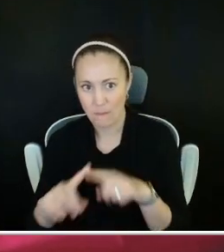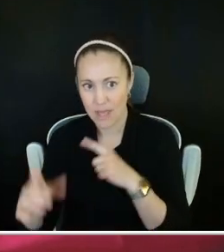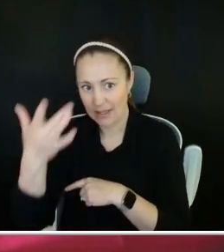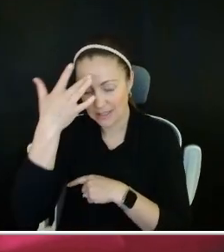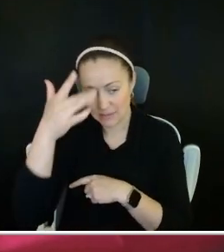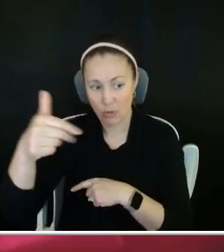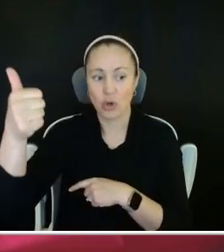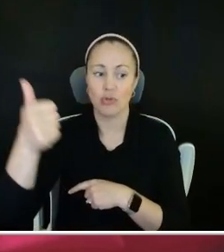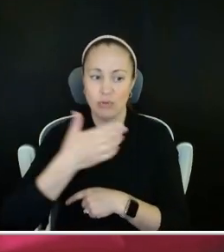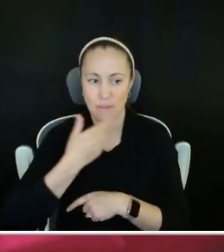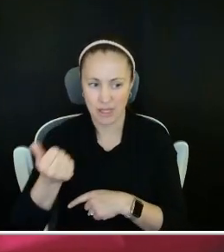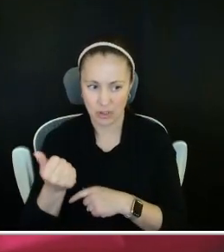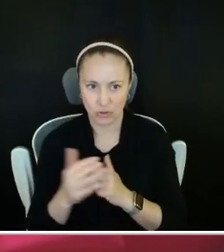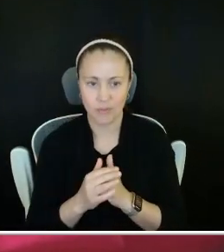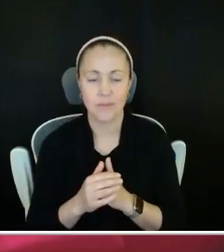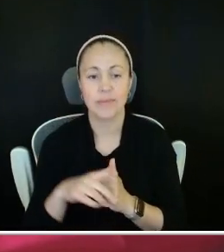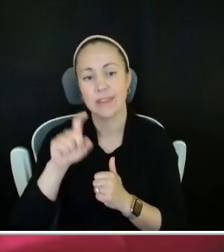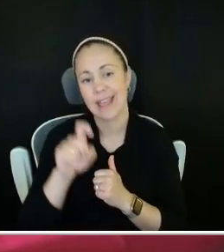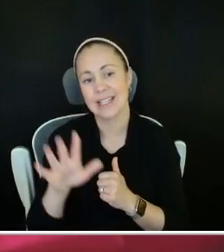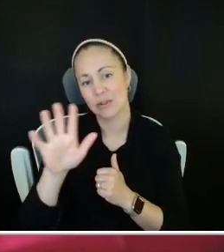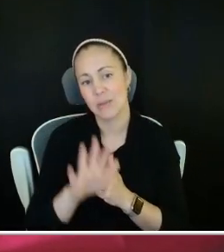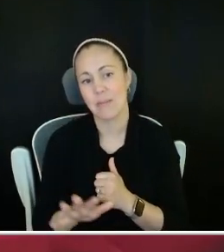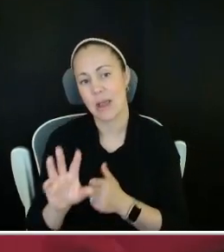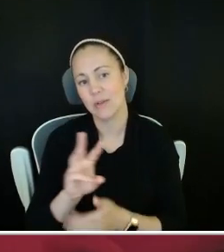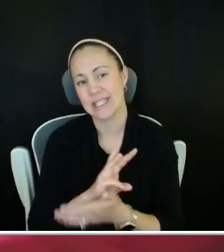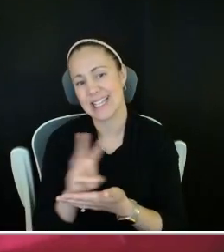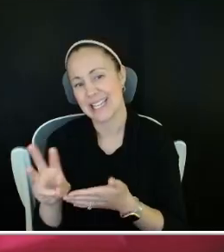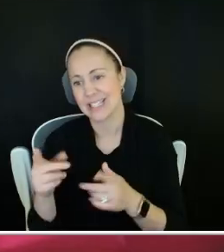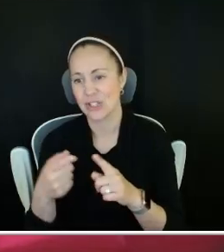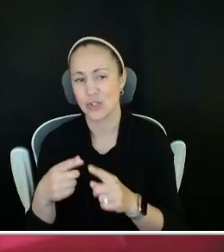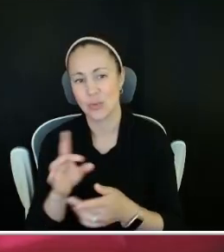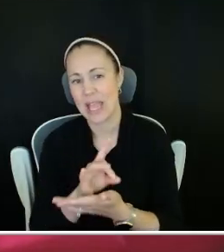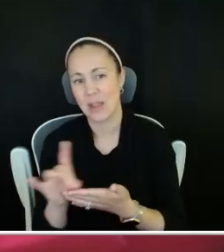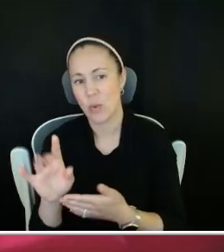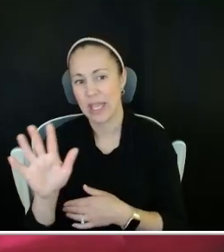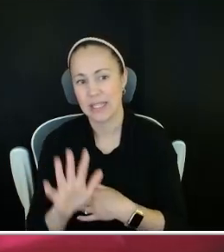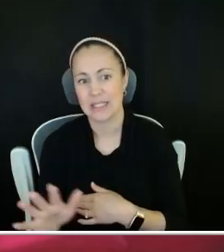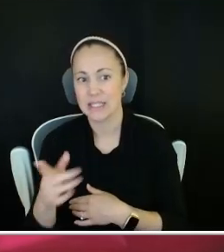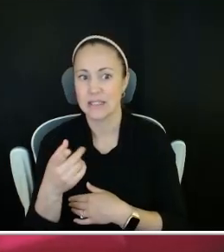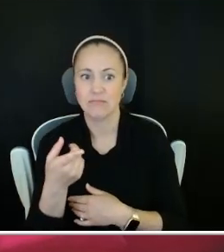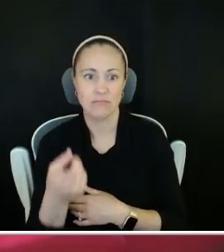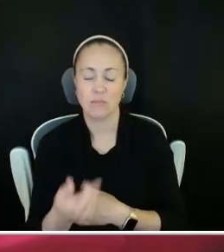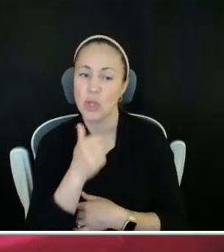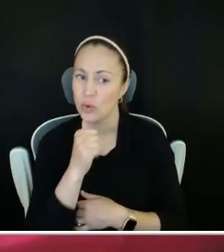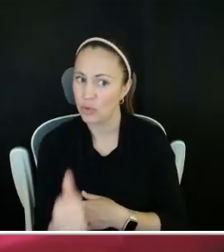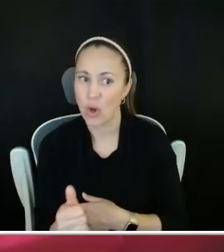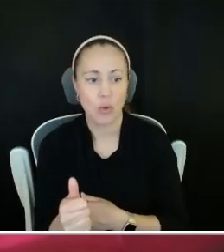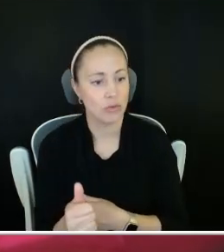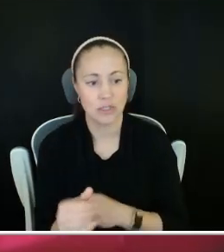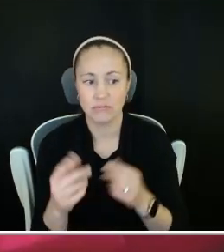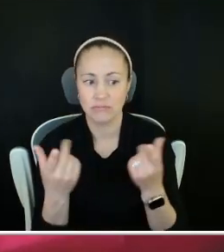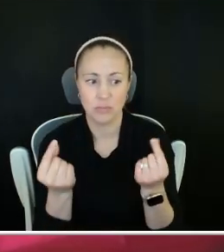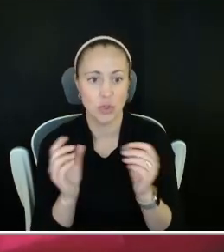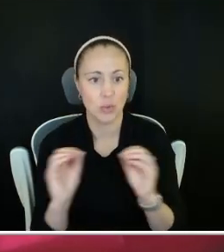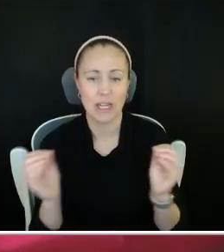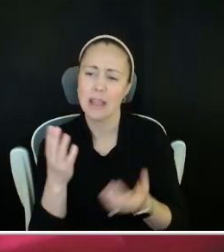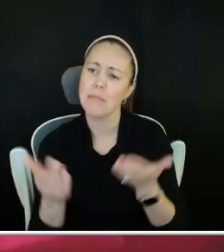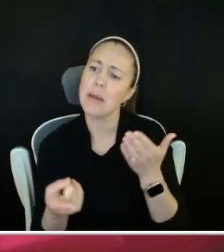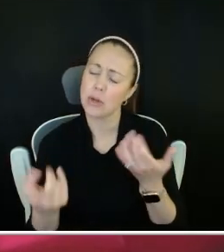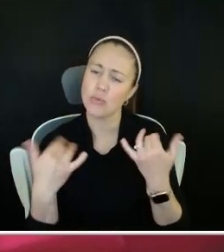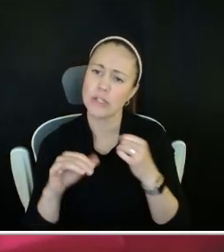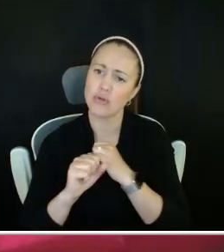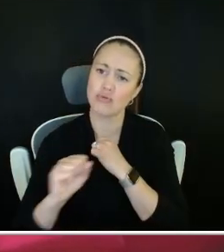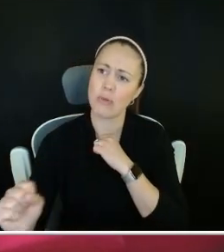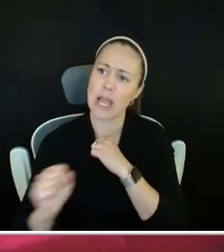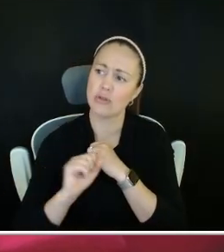So there has to be about 6 to 8 weeks where you don't do anything. You don't pick up a ball. Now, you may stretch and do those